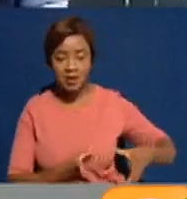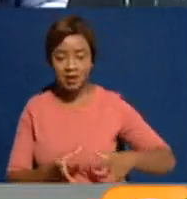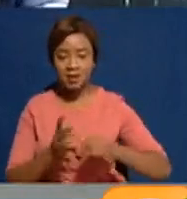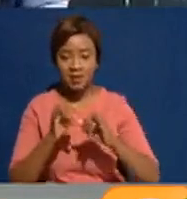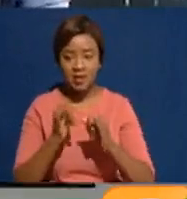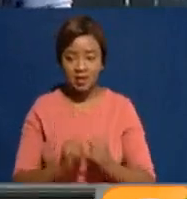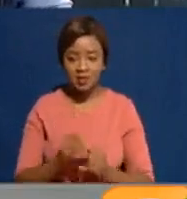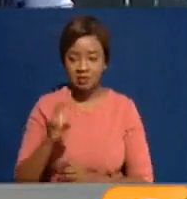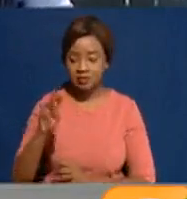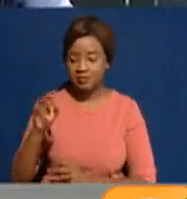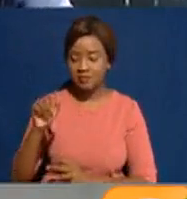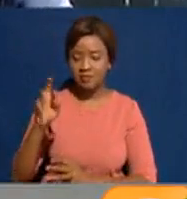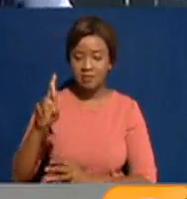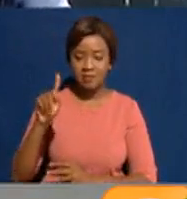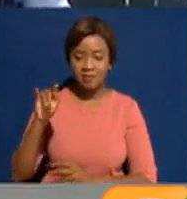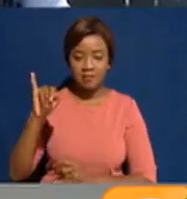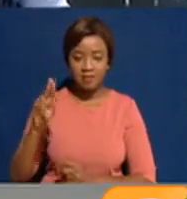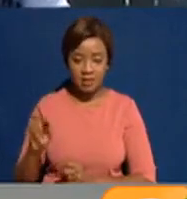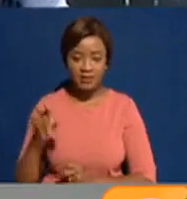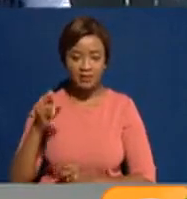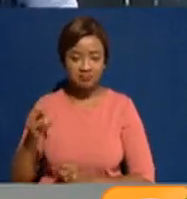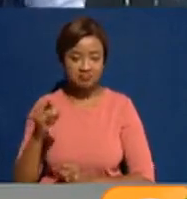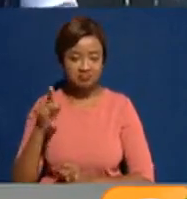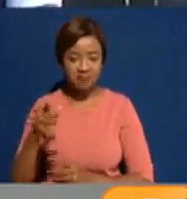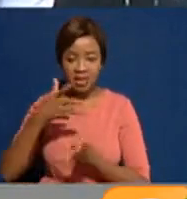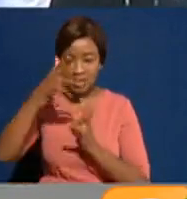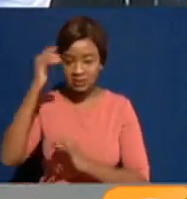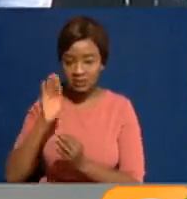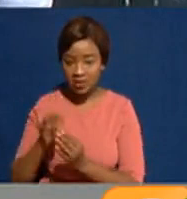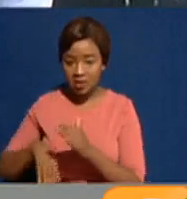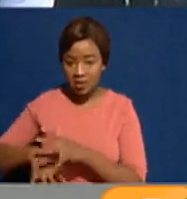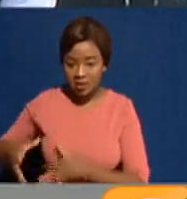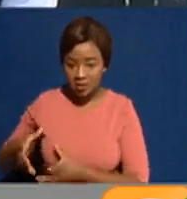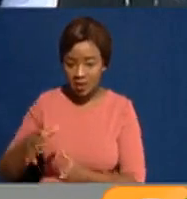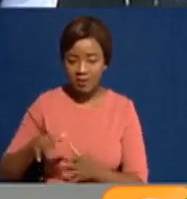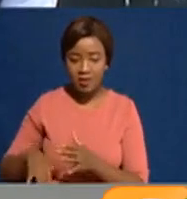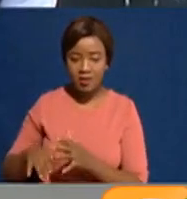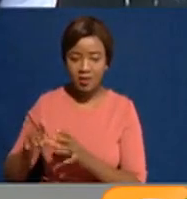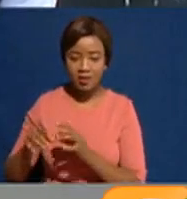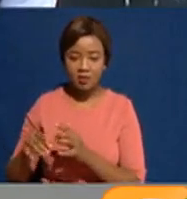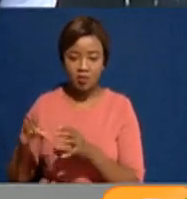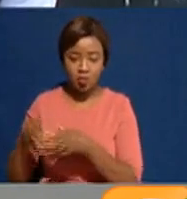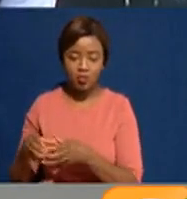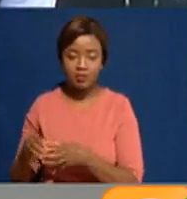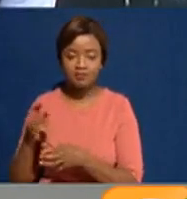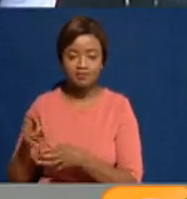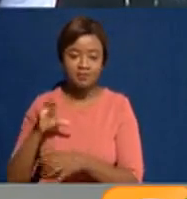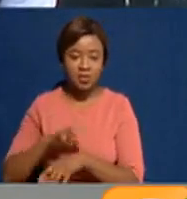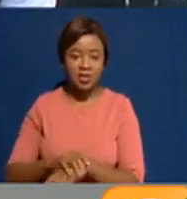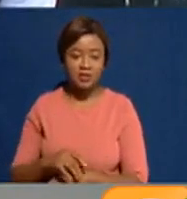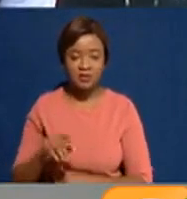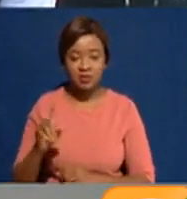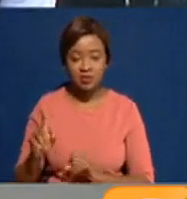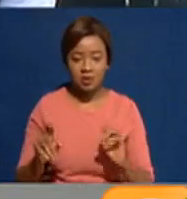Martin Owila's brace was all that KCB RFC needed to secure a 49-5 win over University of Nairobi's Mean Machine